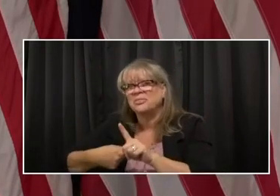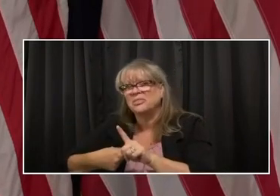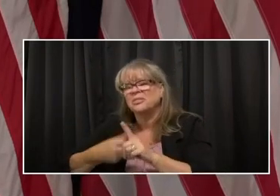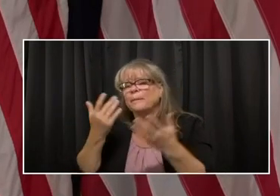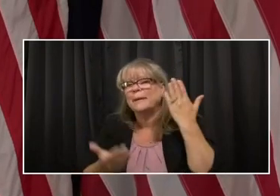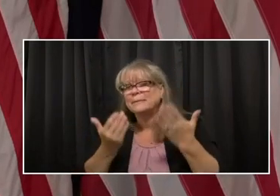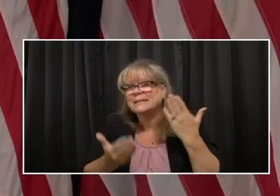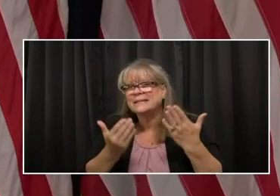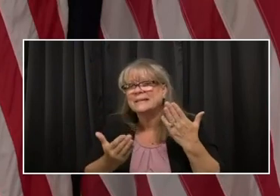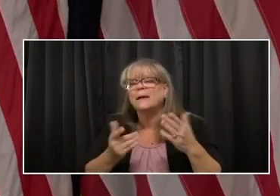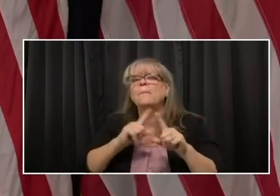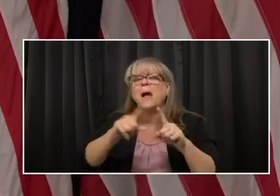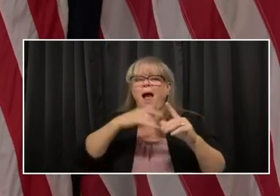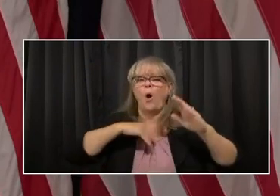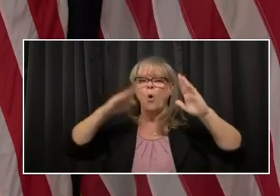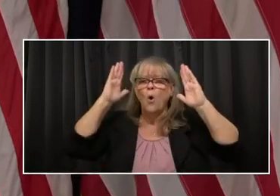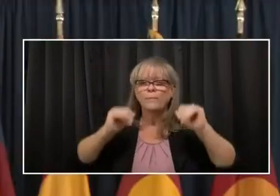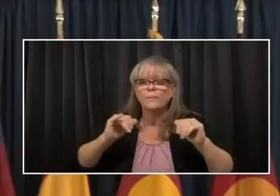permanently to 4 a.m.